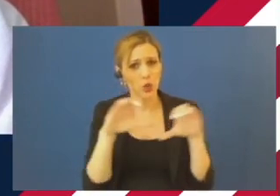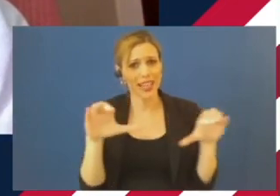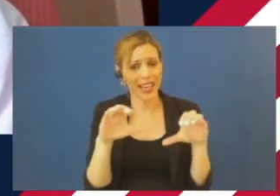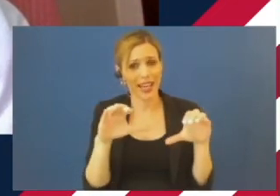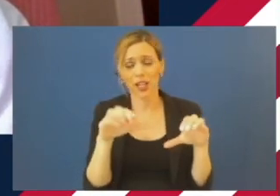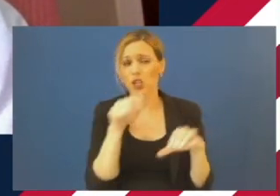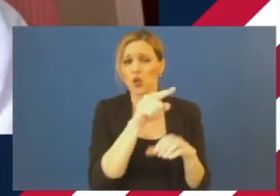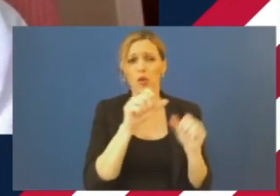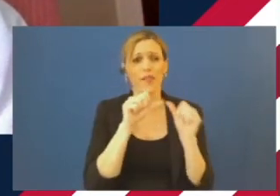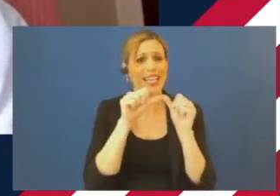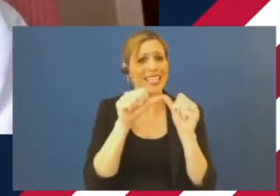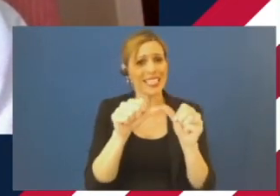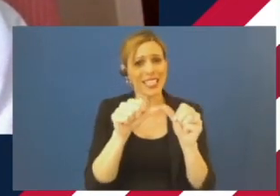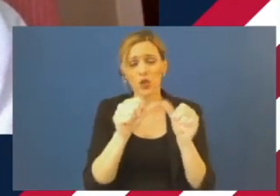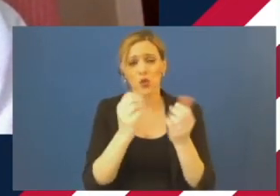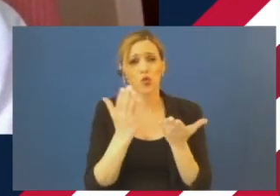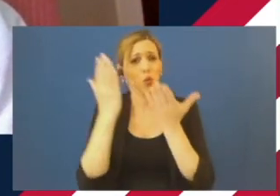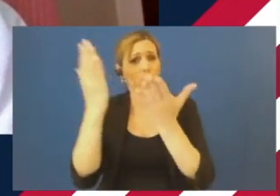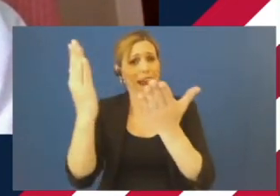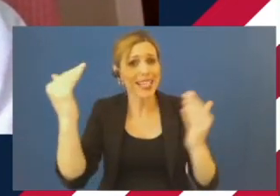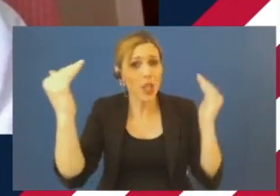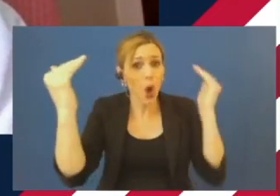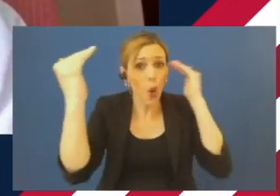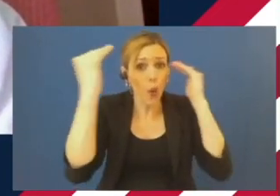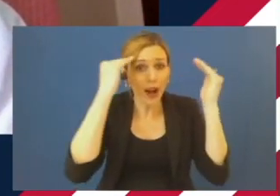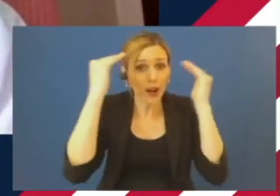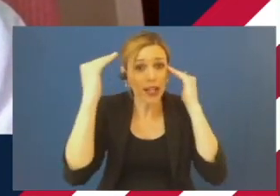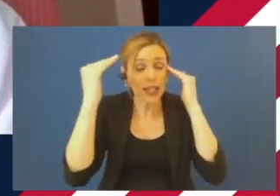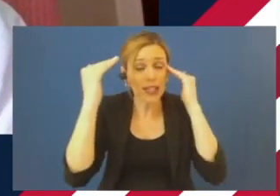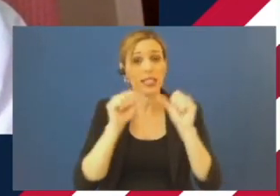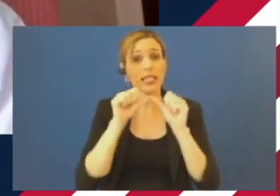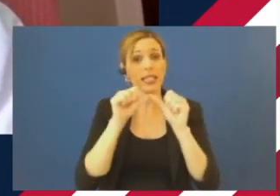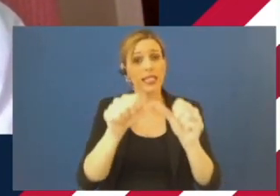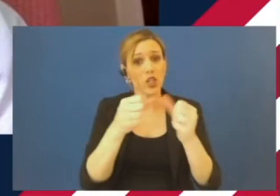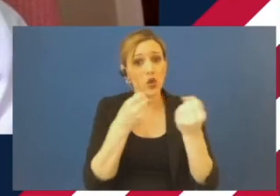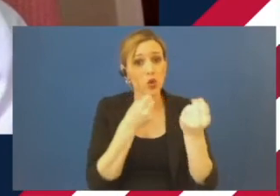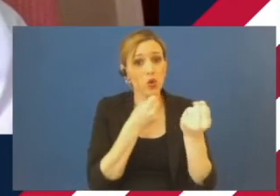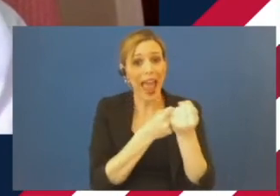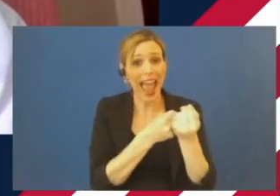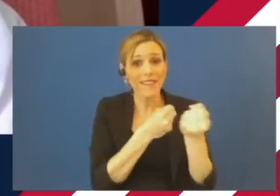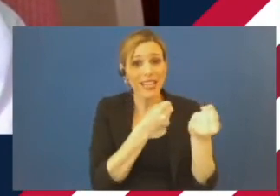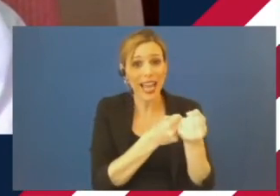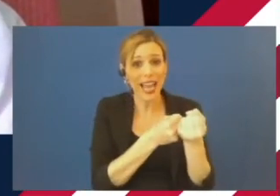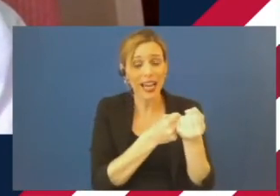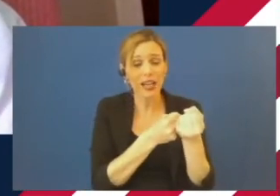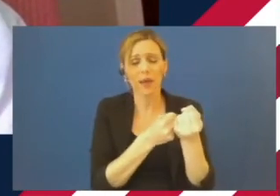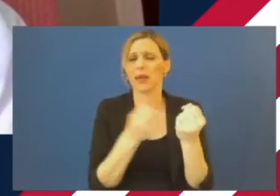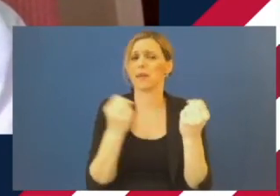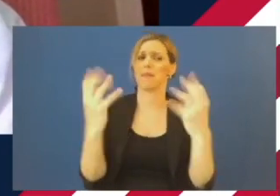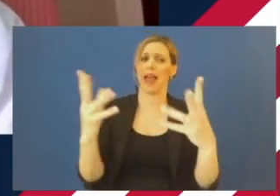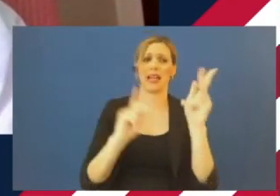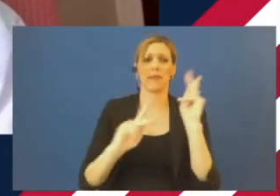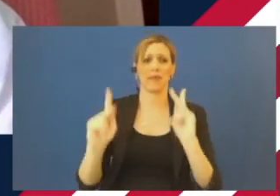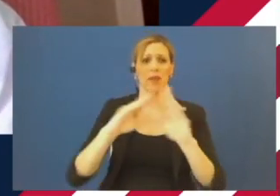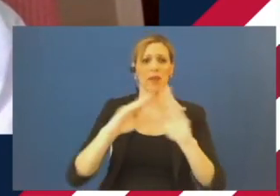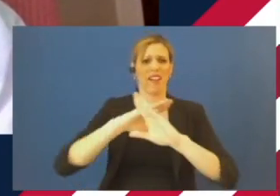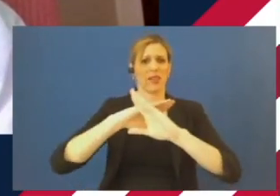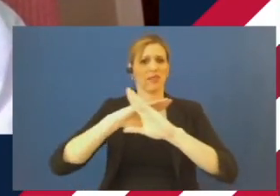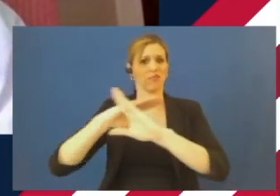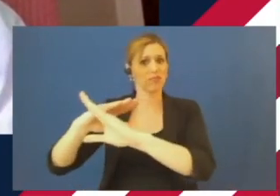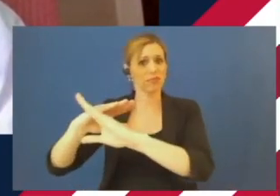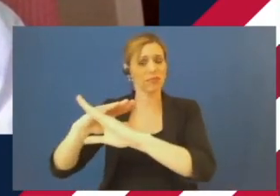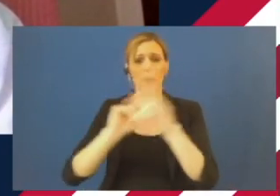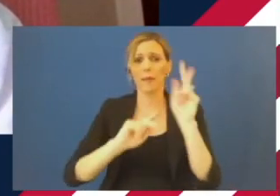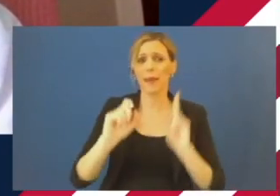to continue to advocate for so many people who've been left out, Americans of all colors, ethnicities,